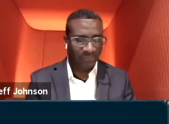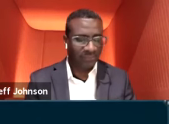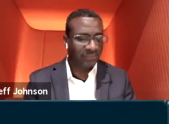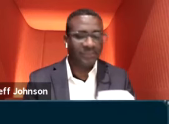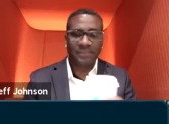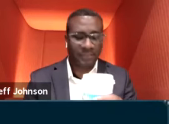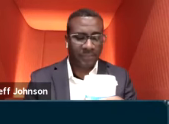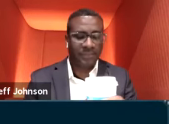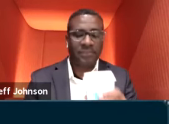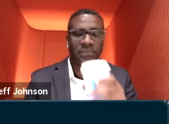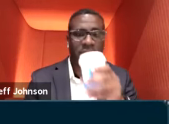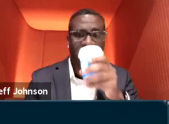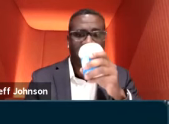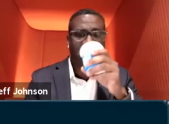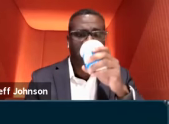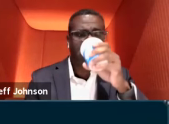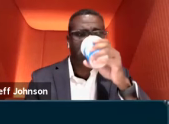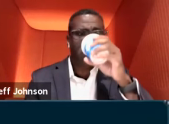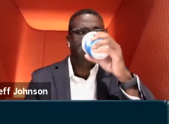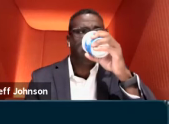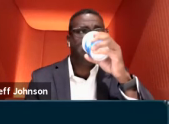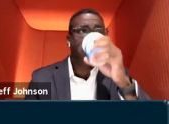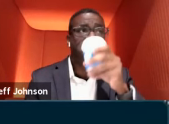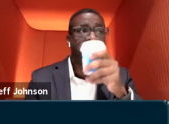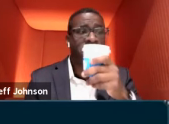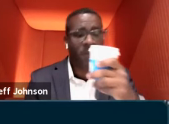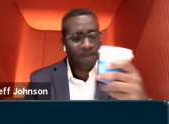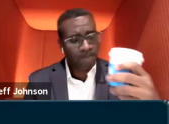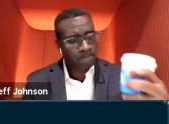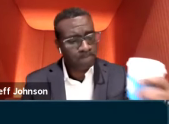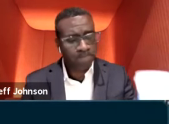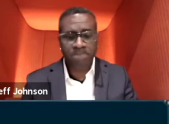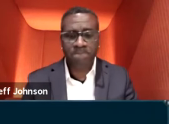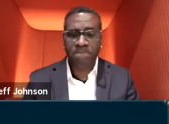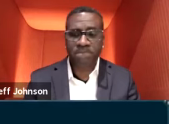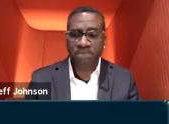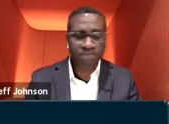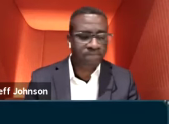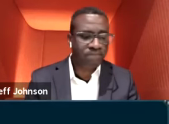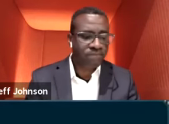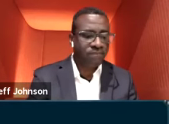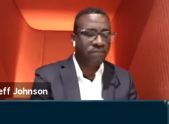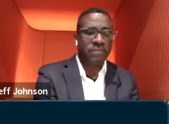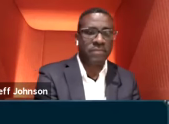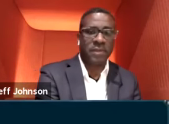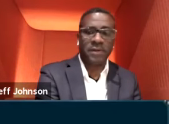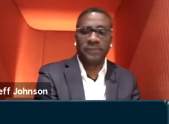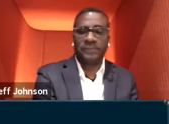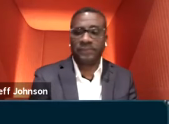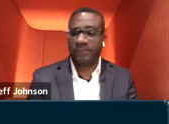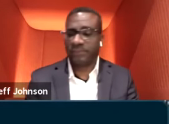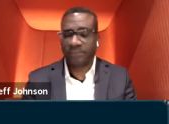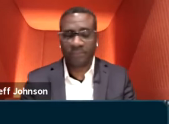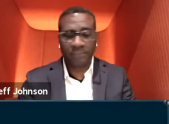can connect, learn, and grow, regardless of age, gender identity, gender expression, race, ability, sexual orientation,